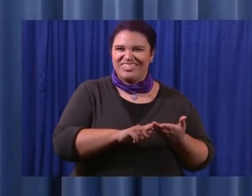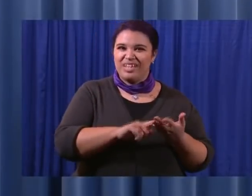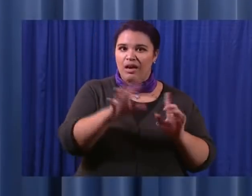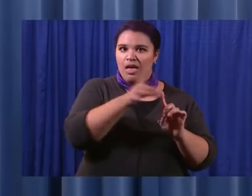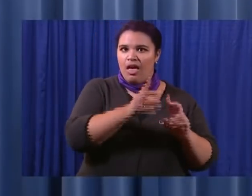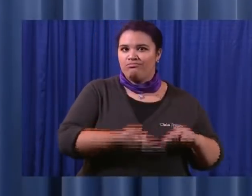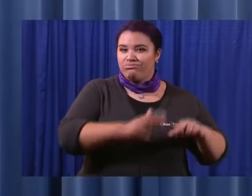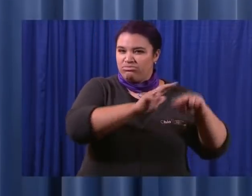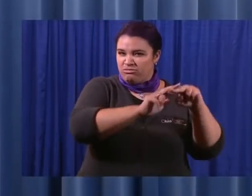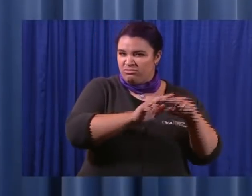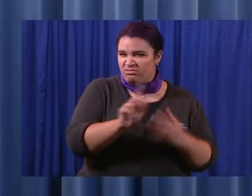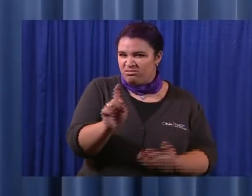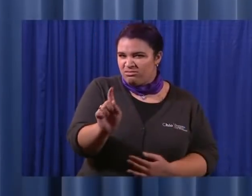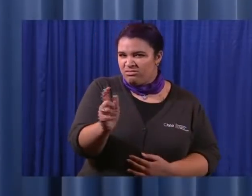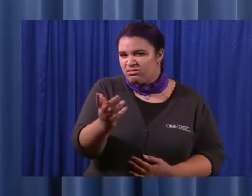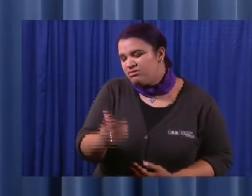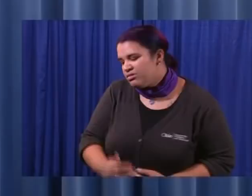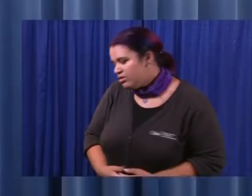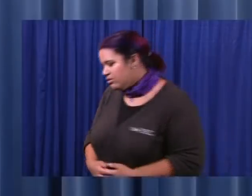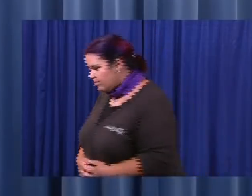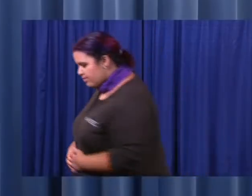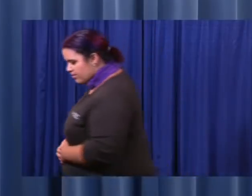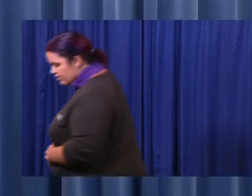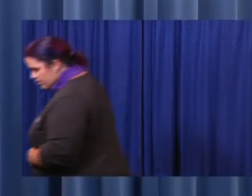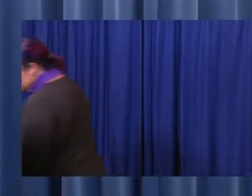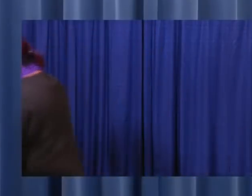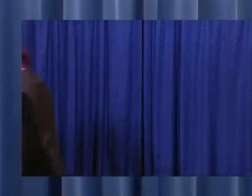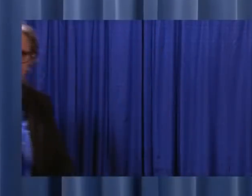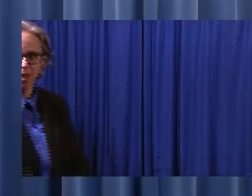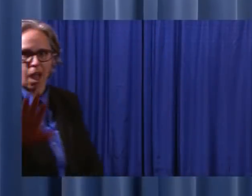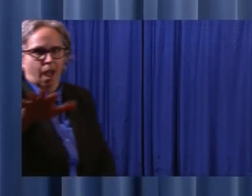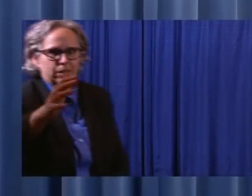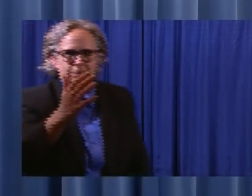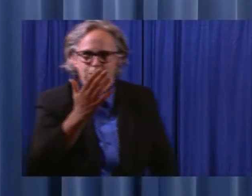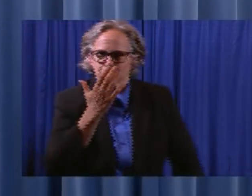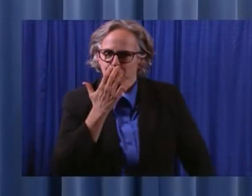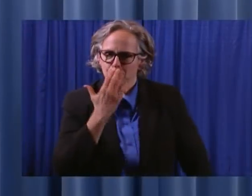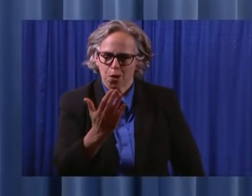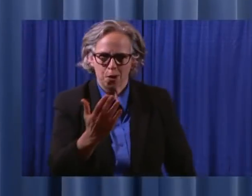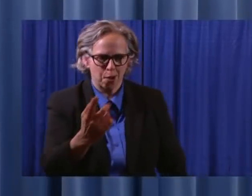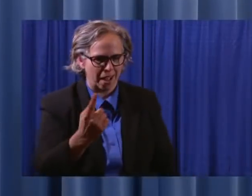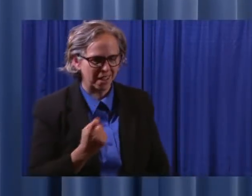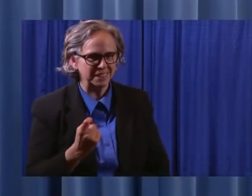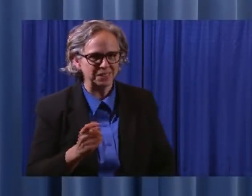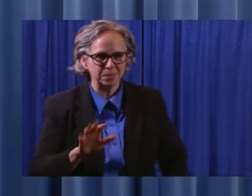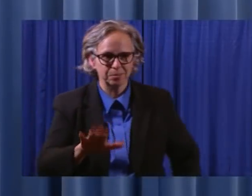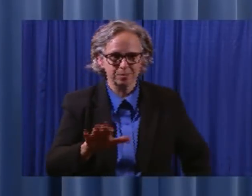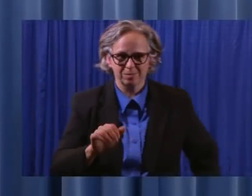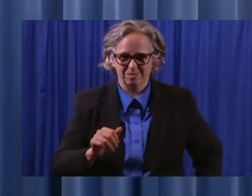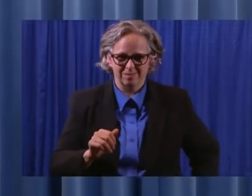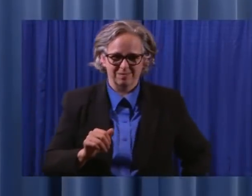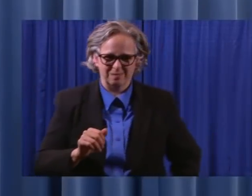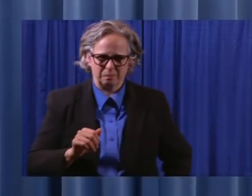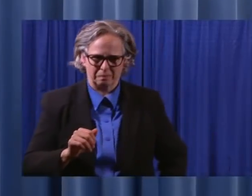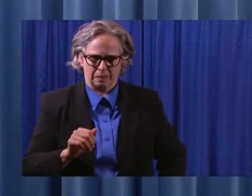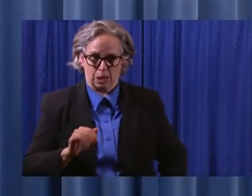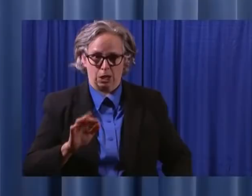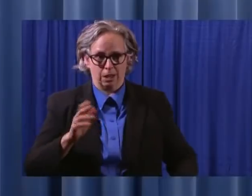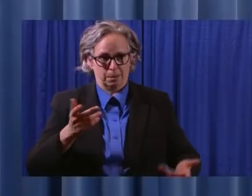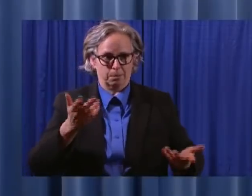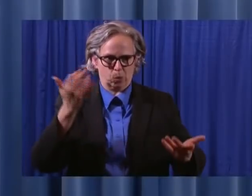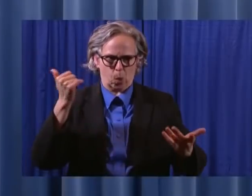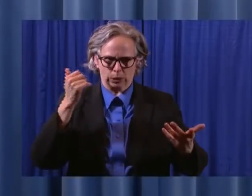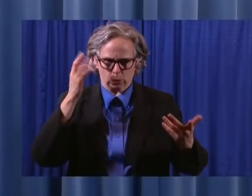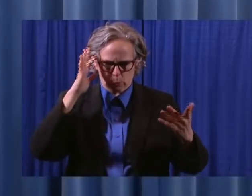Well, I think that's a good question. That is something that obviously, as we see data come out, it does inform what